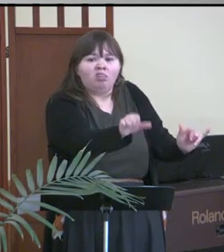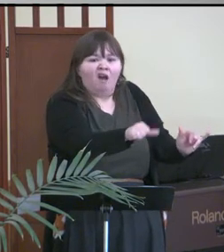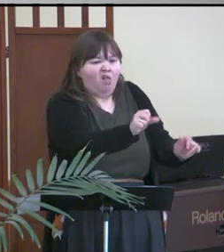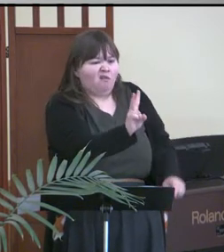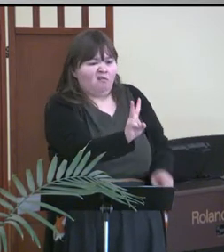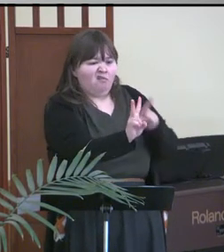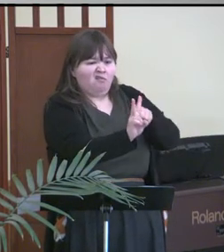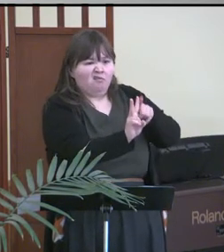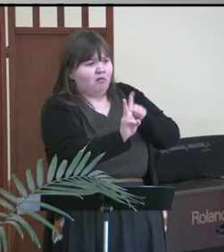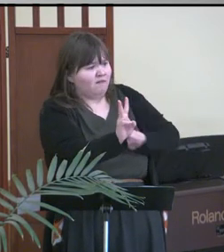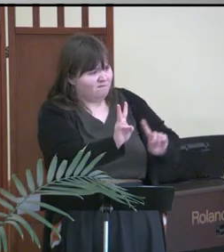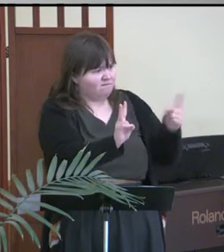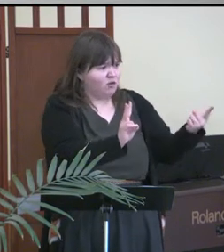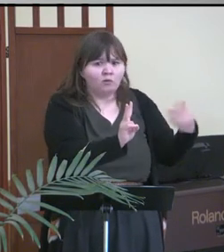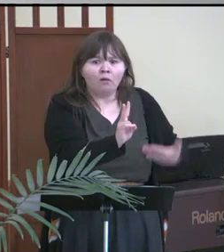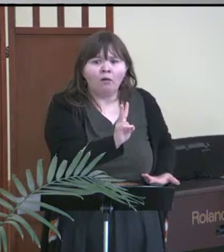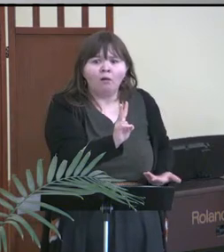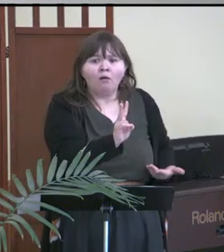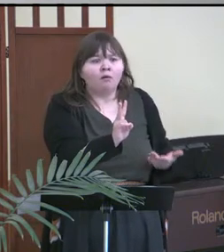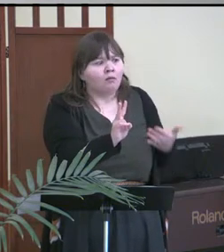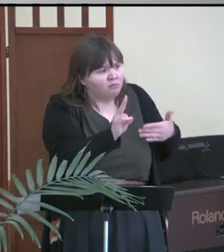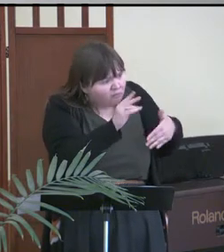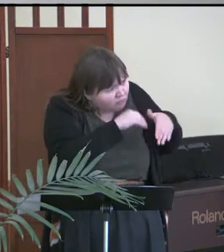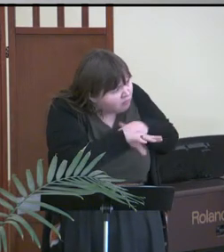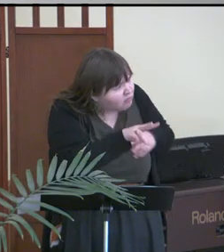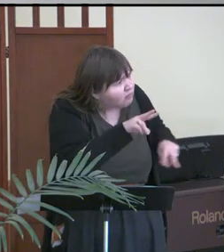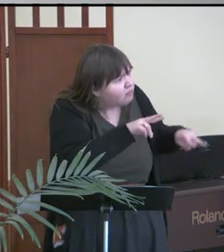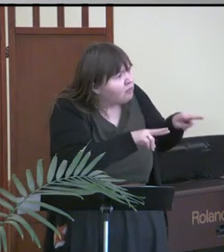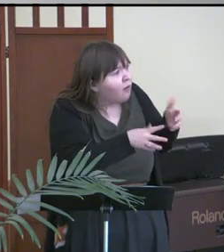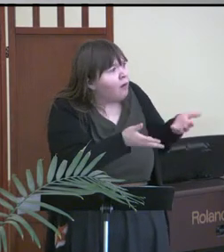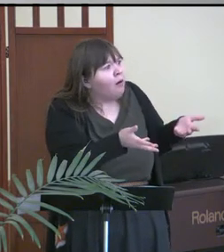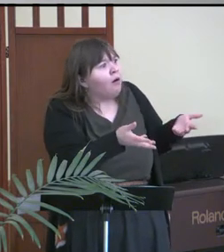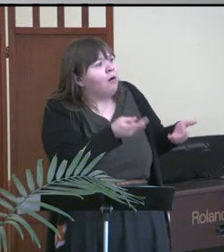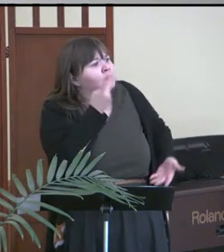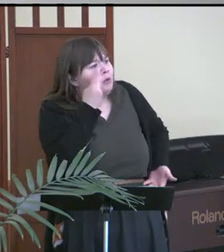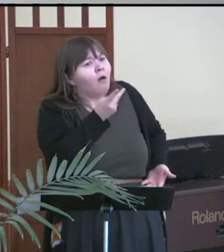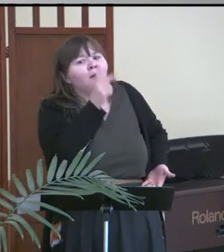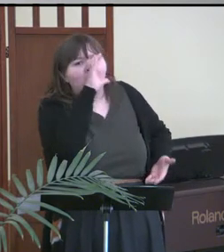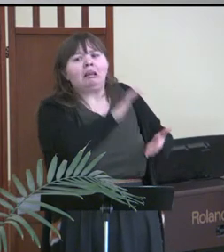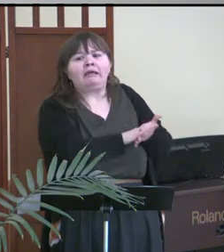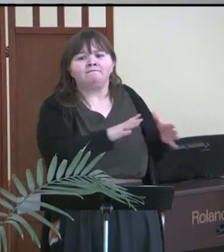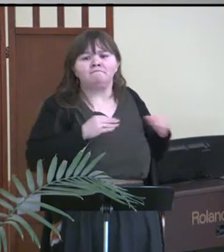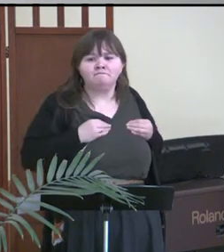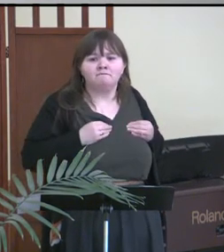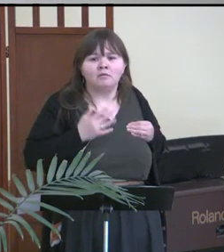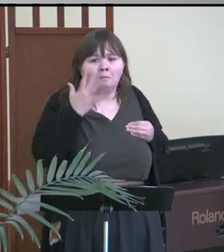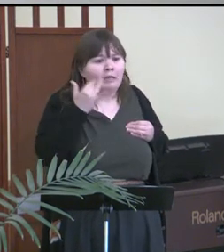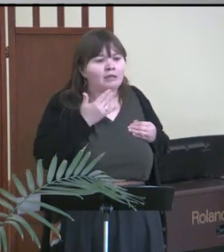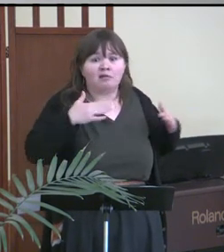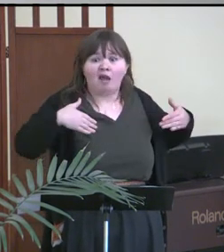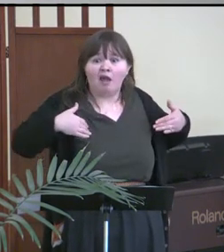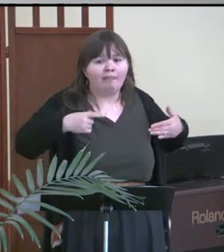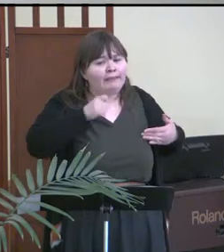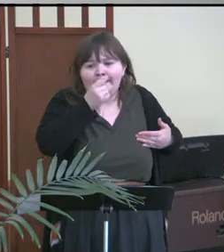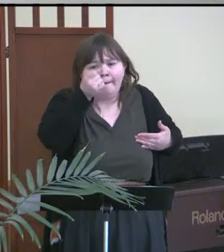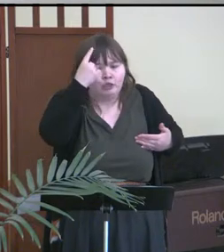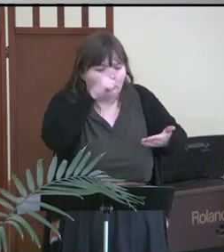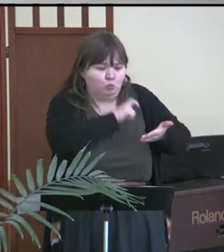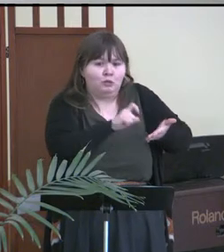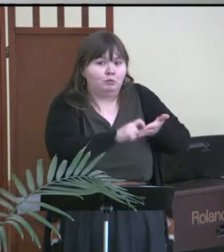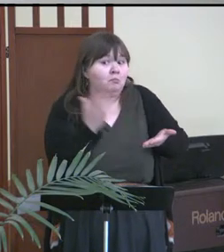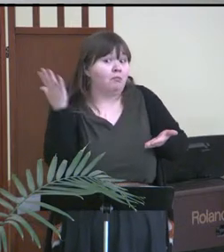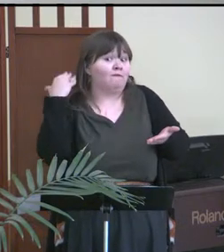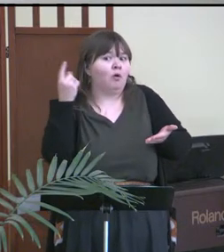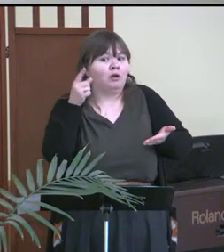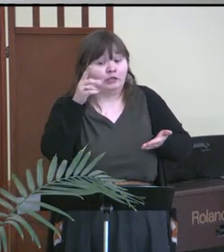disciple, who reached the tomb first, also went in, and he saw and believed, for as yet they did not understand the scripture that he